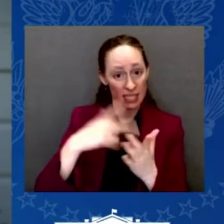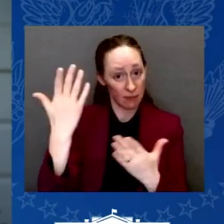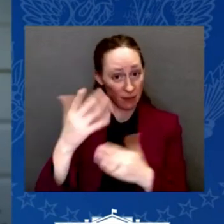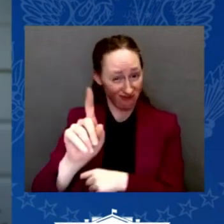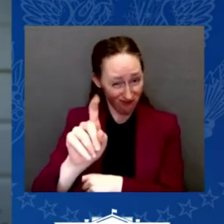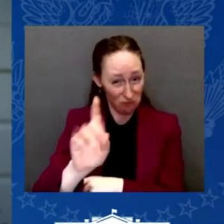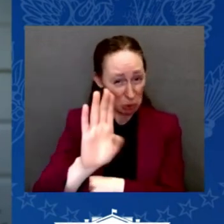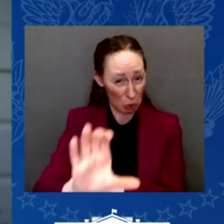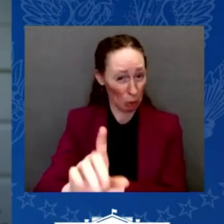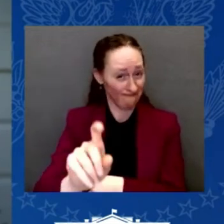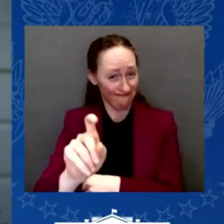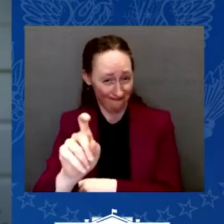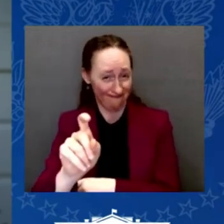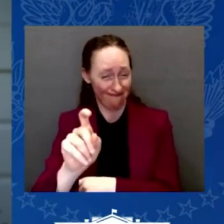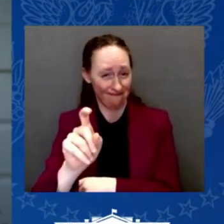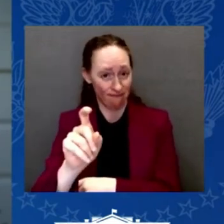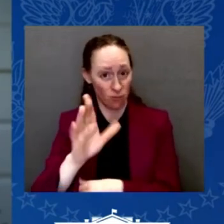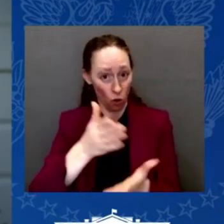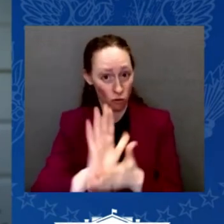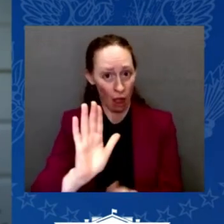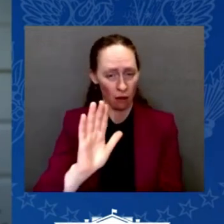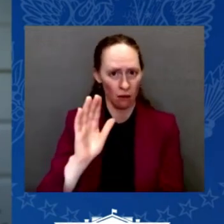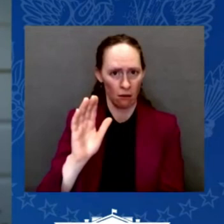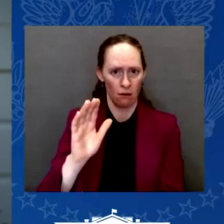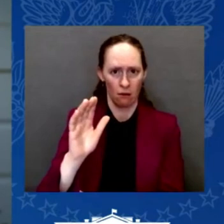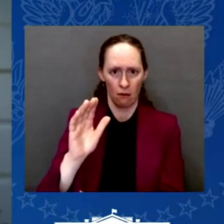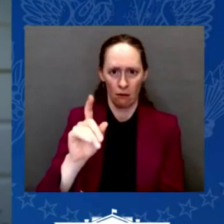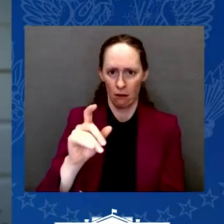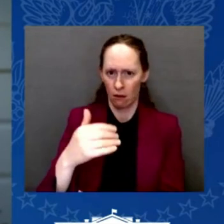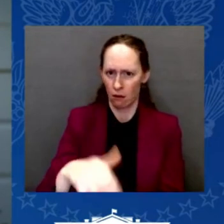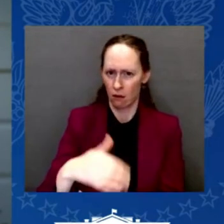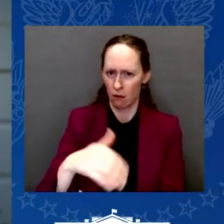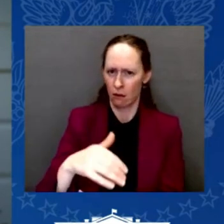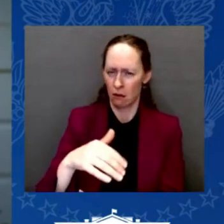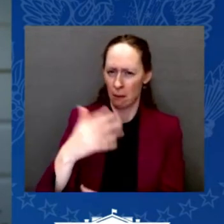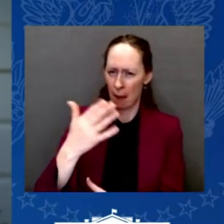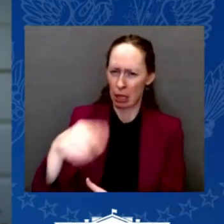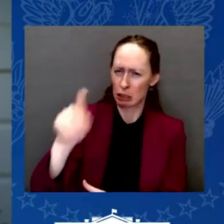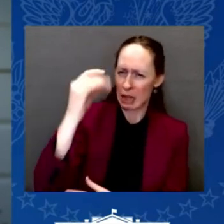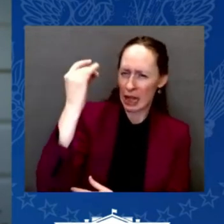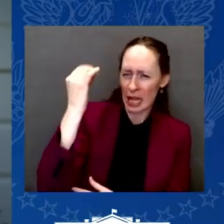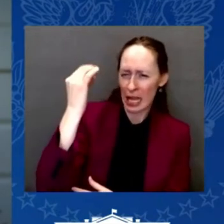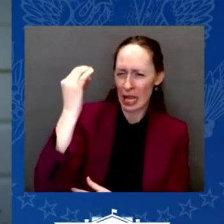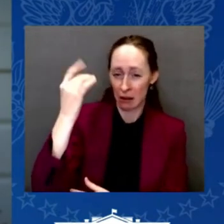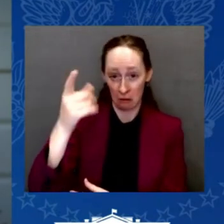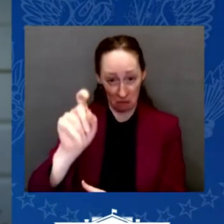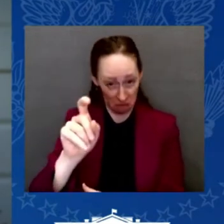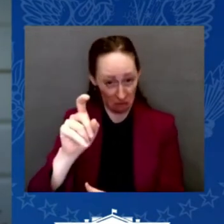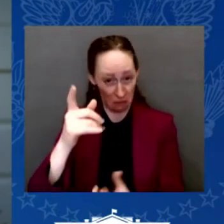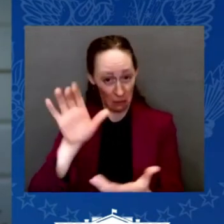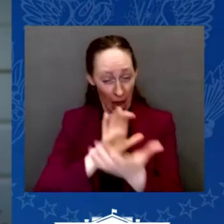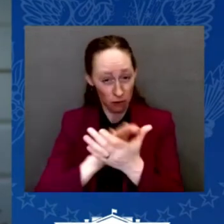should reconsider whether you have the right to marry who you love. And that's not only the challenge ahead. When a